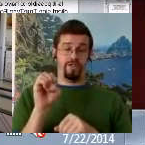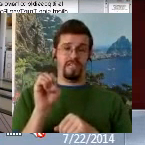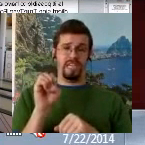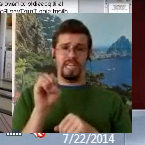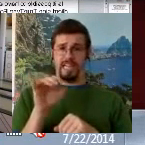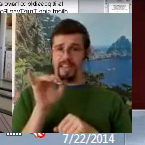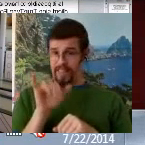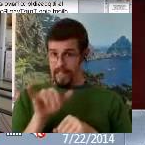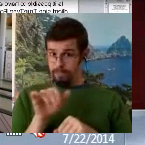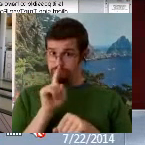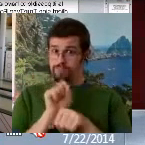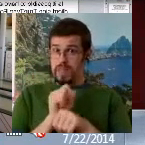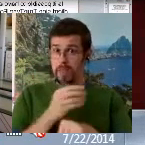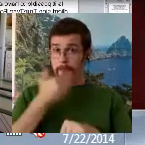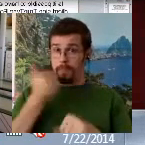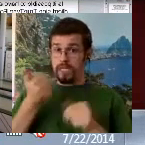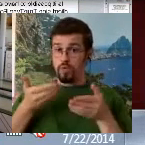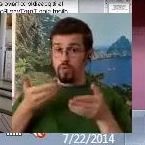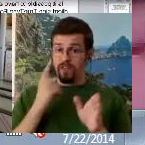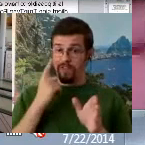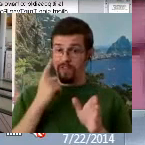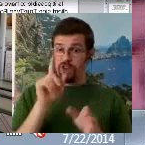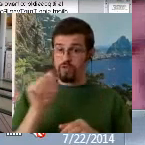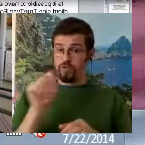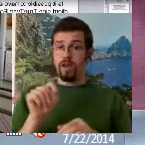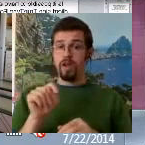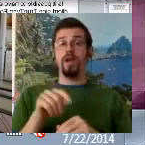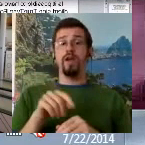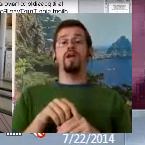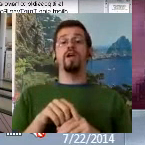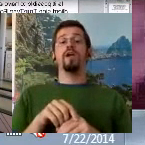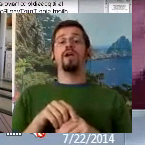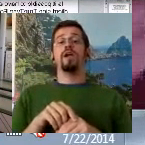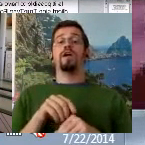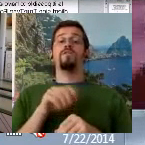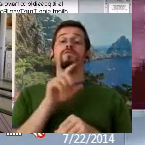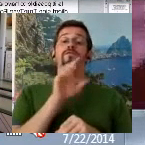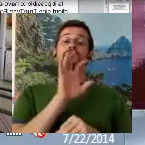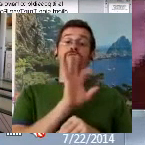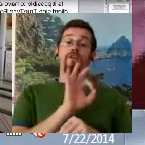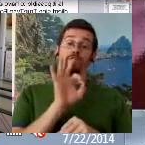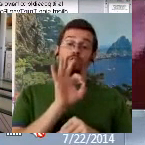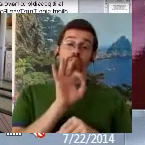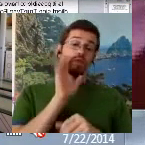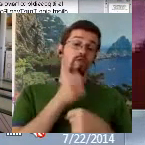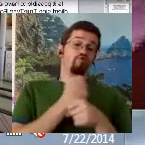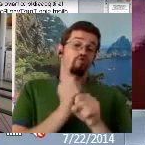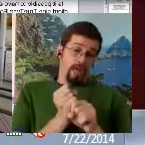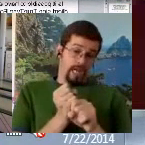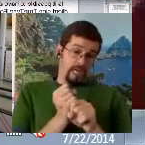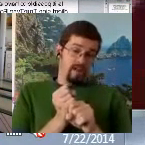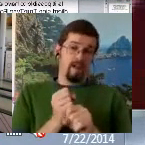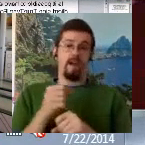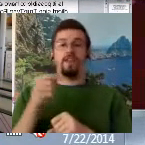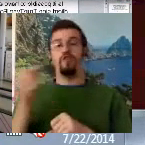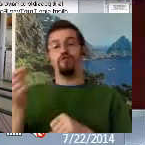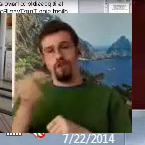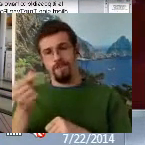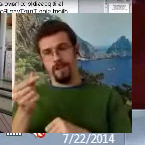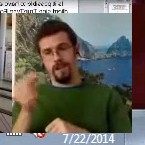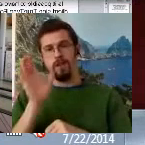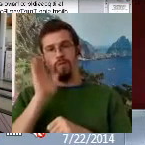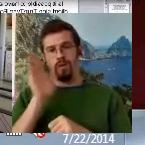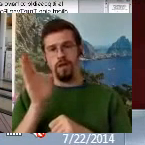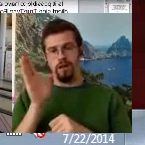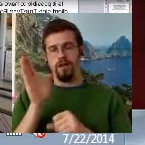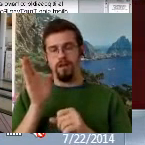font file? Because FontForge creates it, Graphite renders it, and there's also that Graphite descriptive